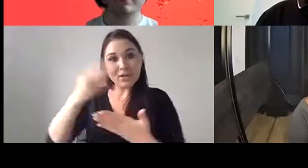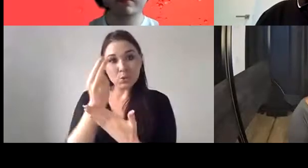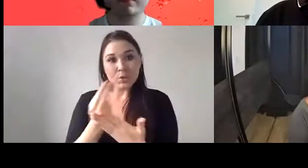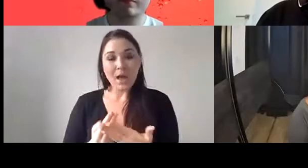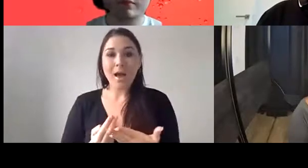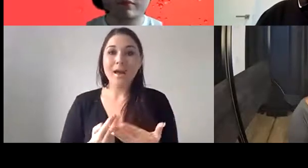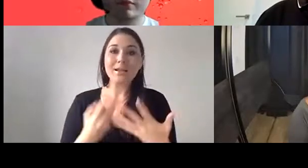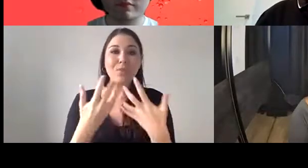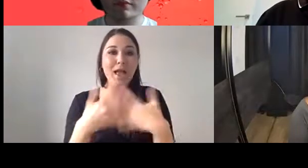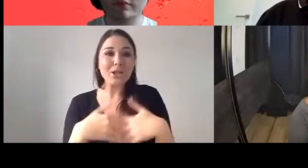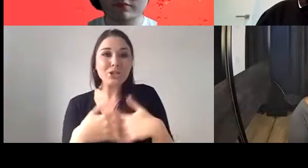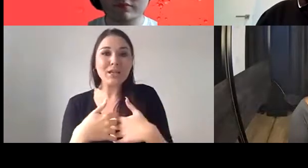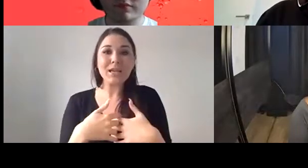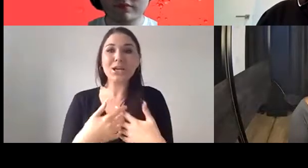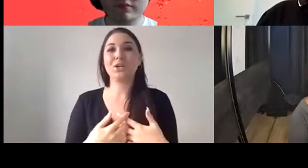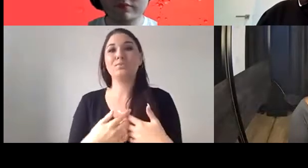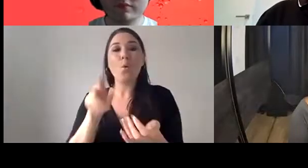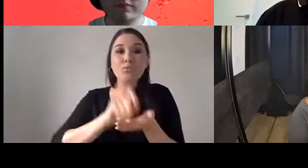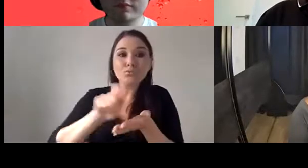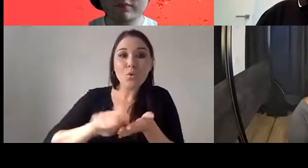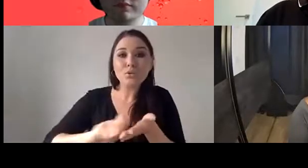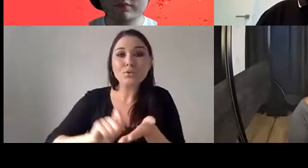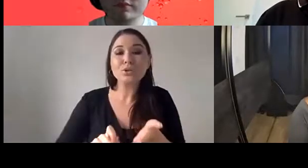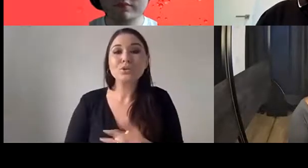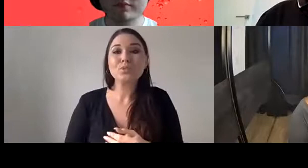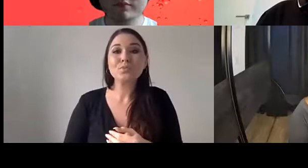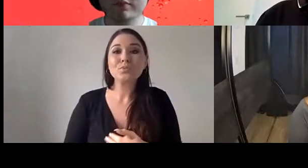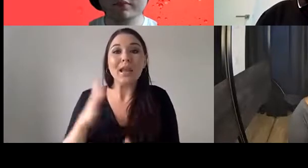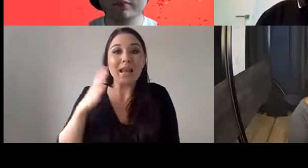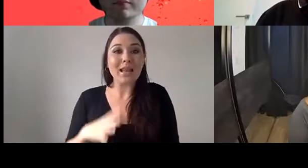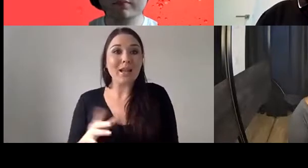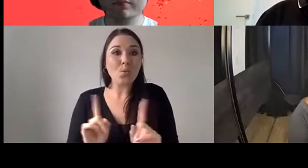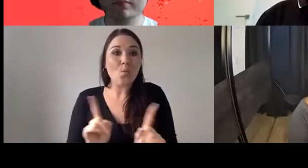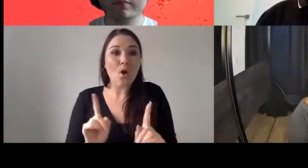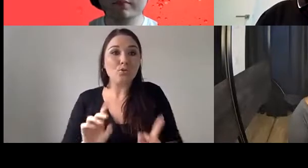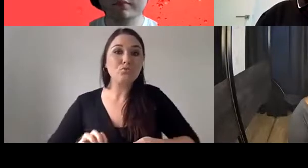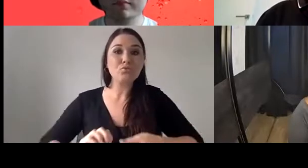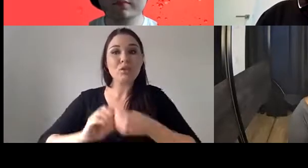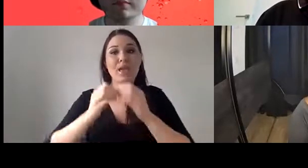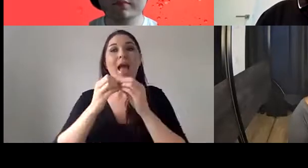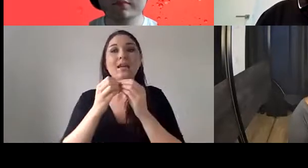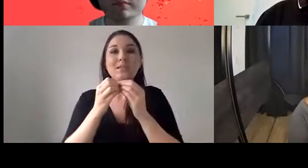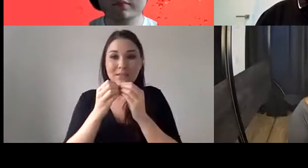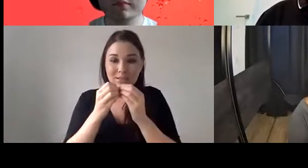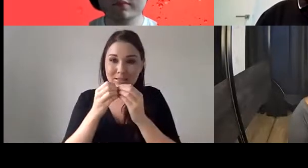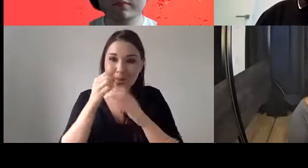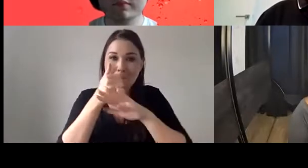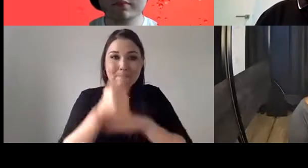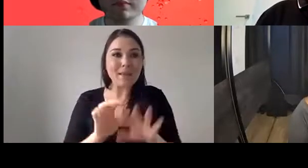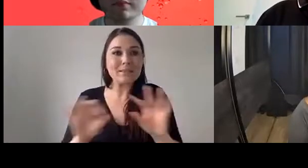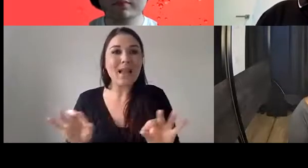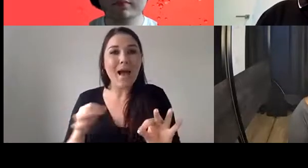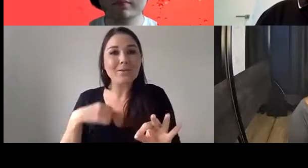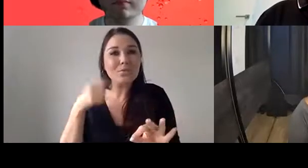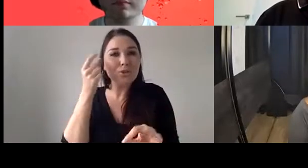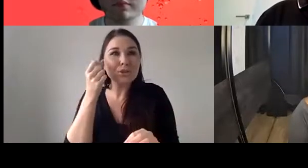engineer, or a content author, you first of all need to create a baseline to understand what accessibility problems